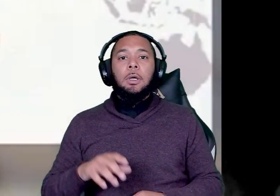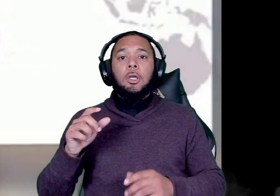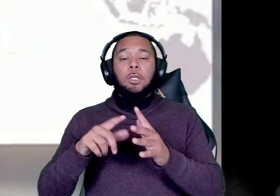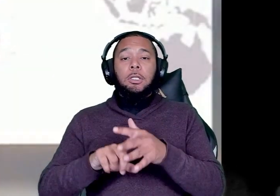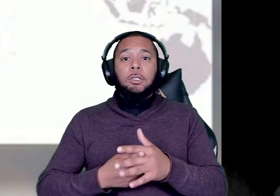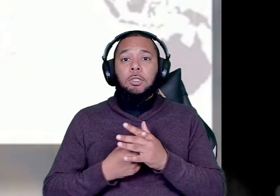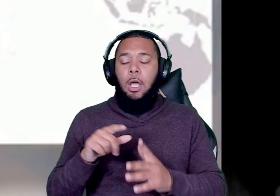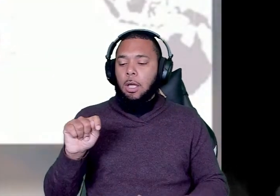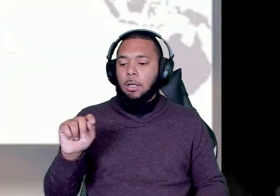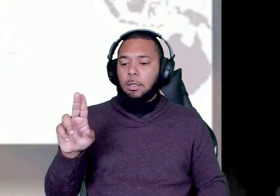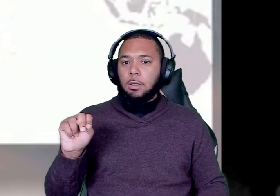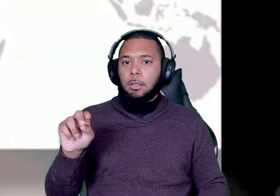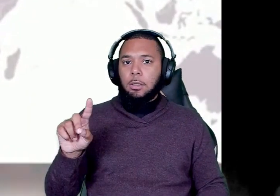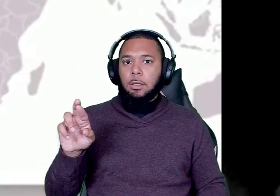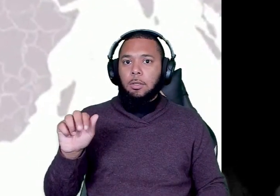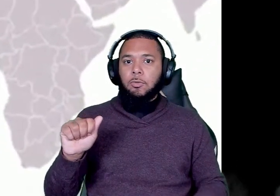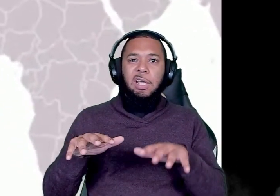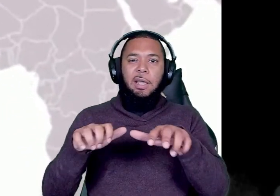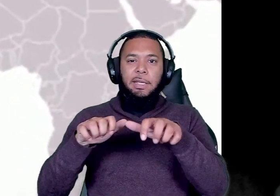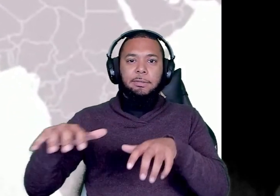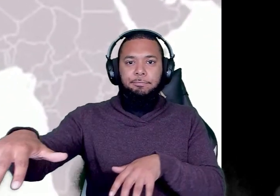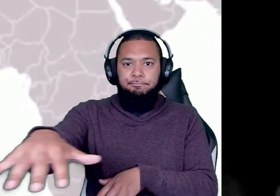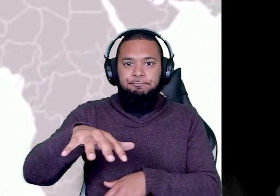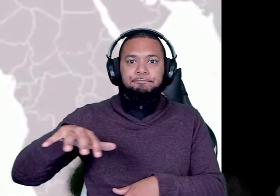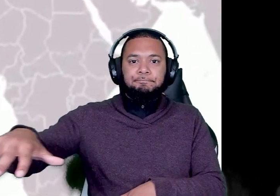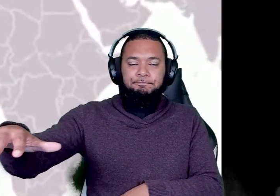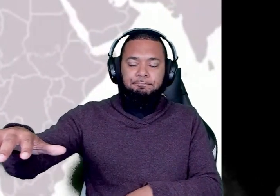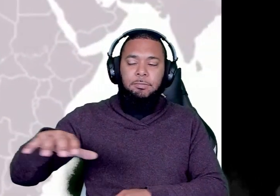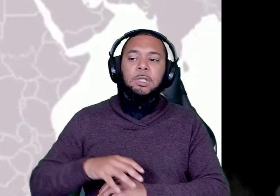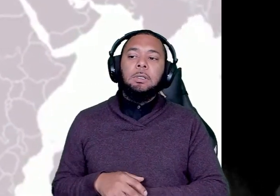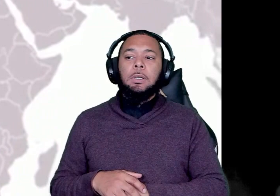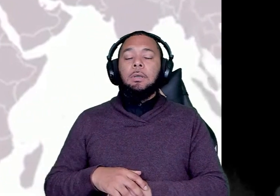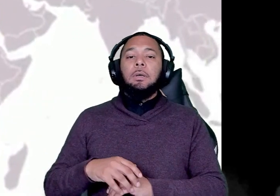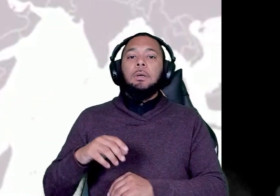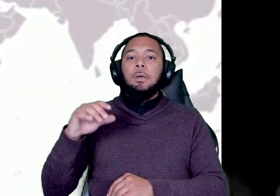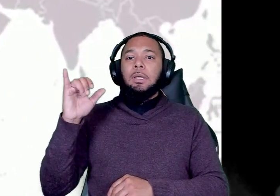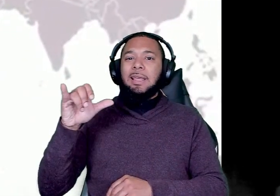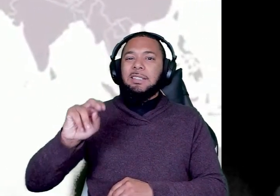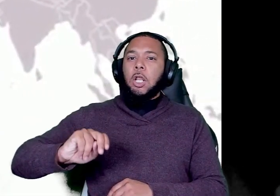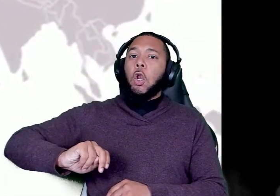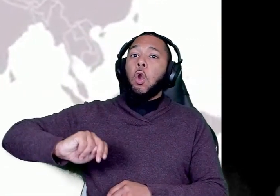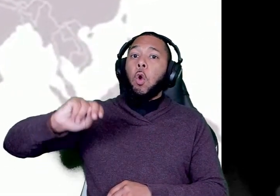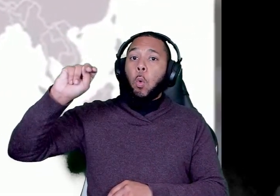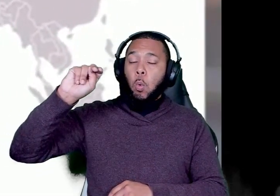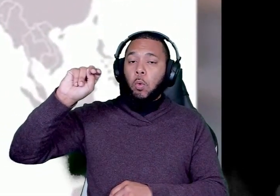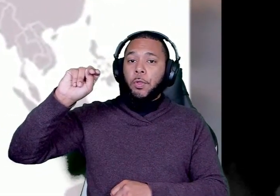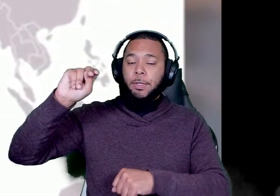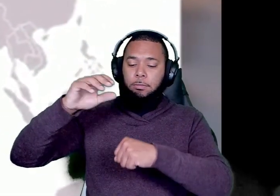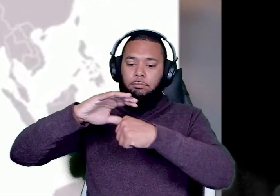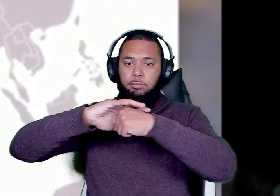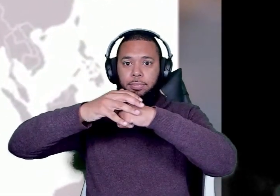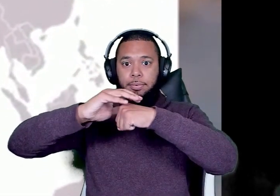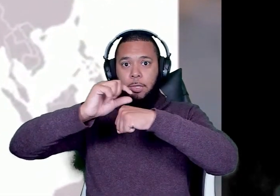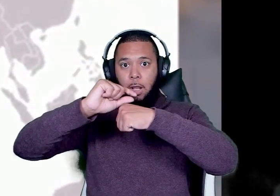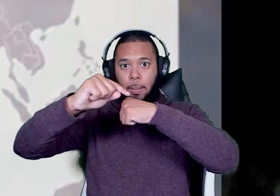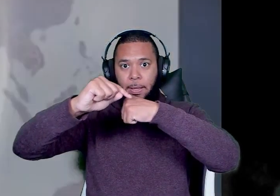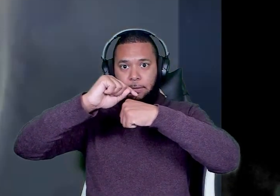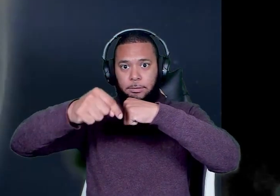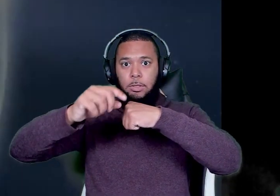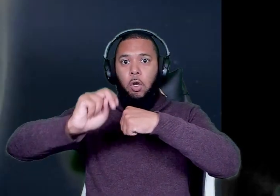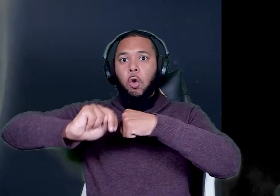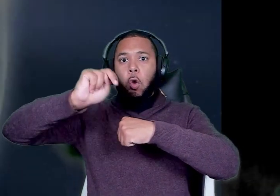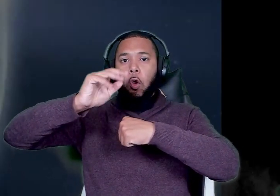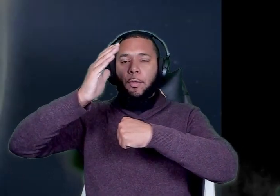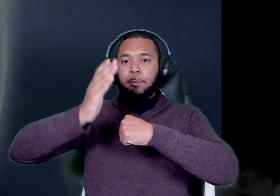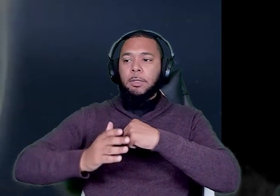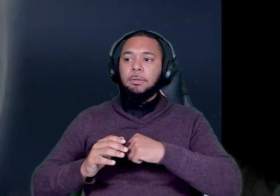part of, especially close to the Arctic Circle, and we're talking about the northern part of the continents. The tundra is an area that has